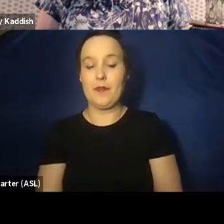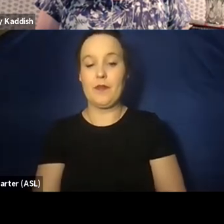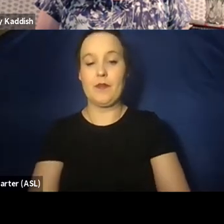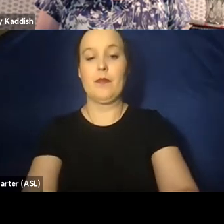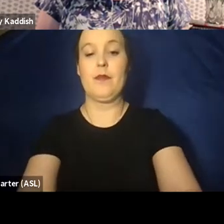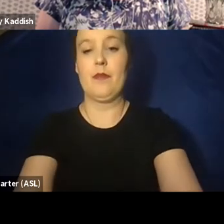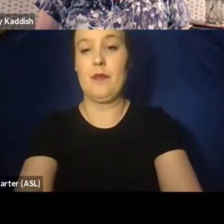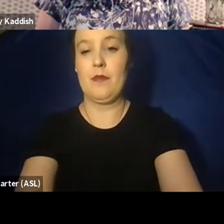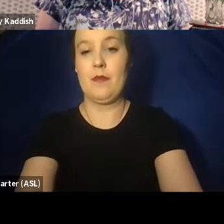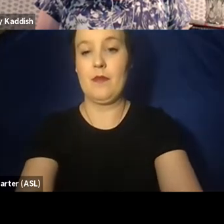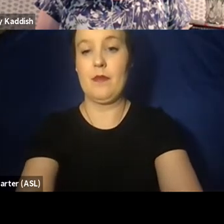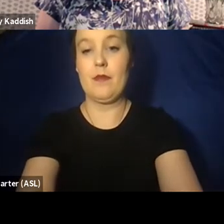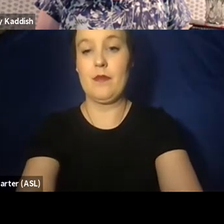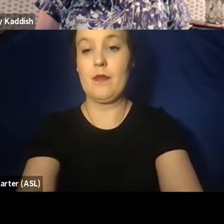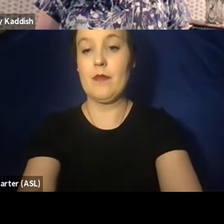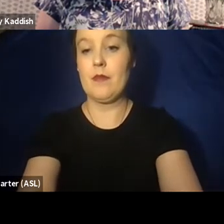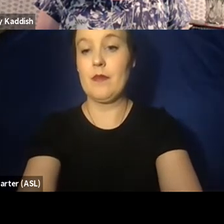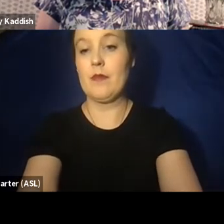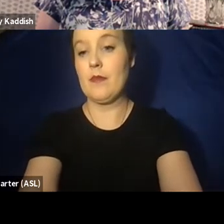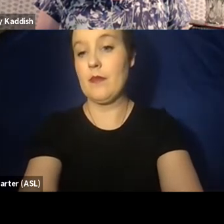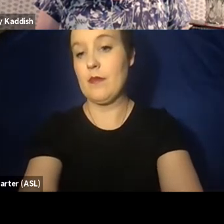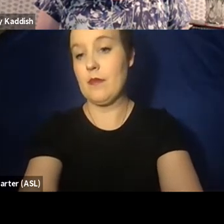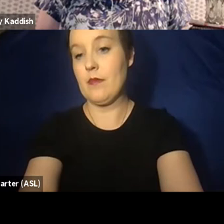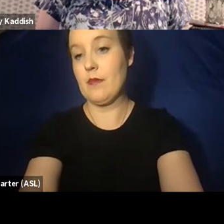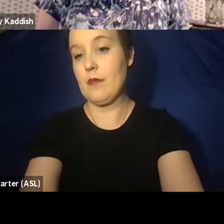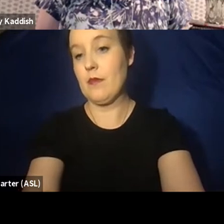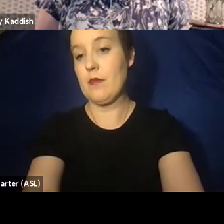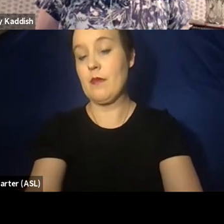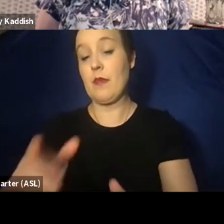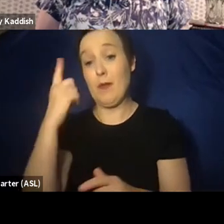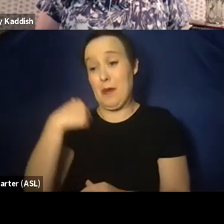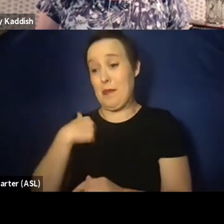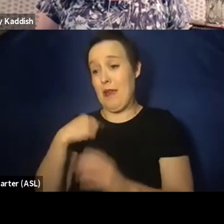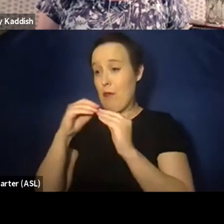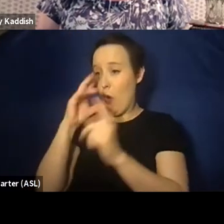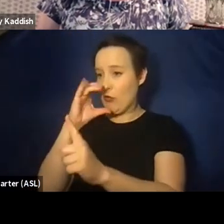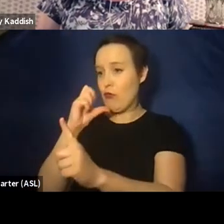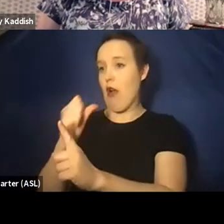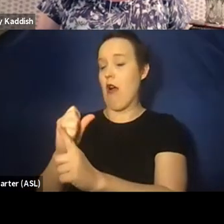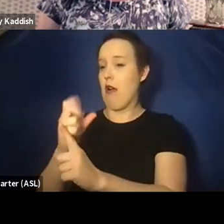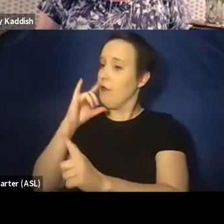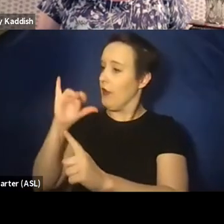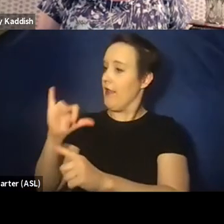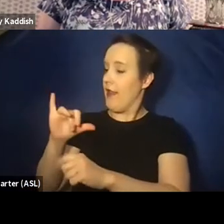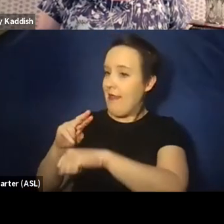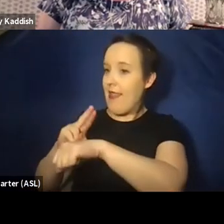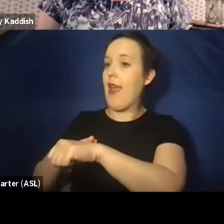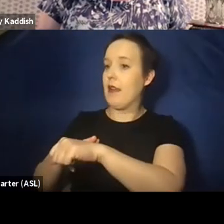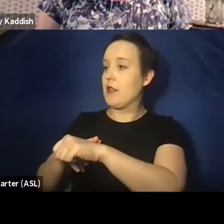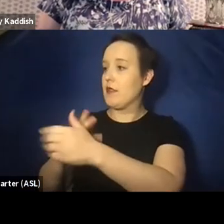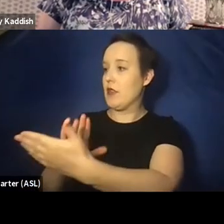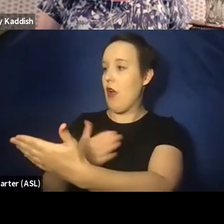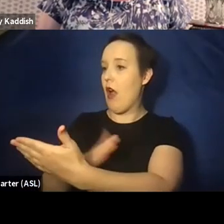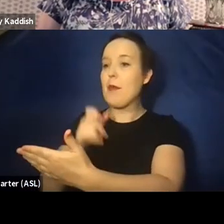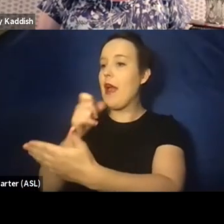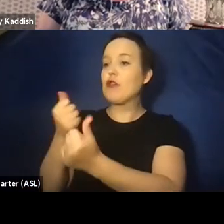for its indigenous sound and not appropriating sort of piano literature to the gamelan, although